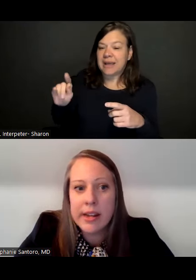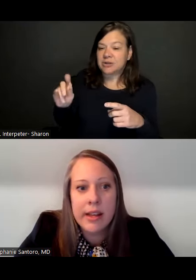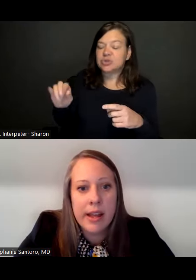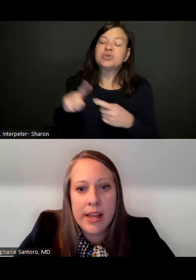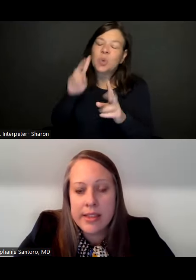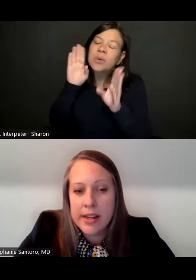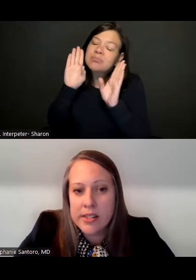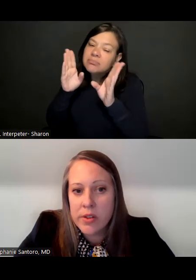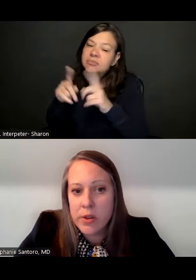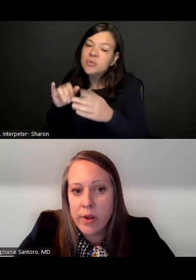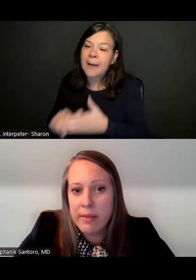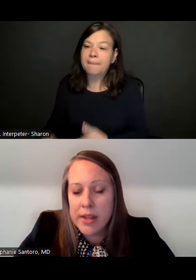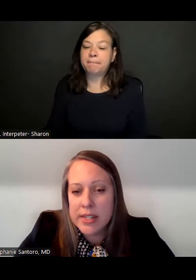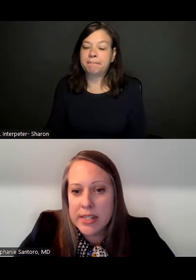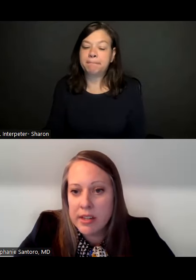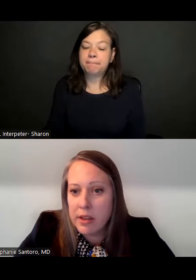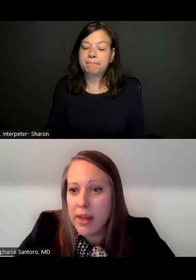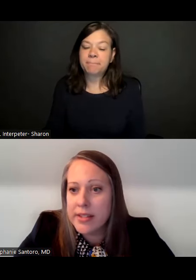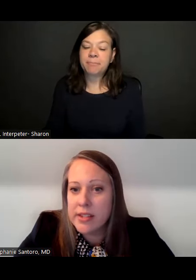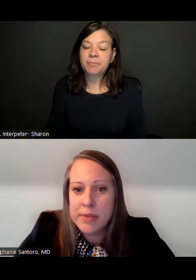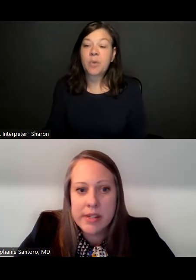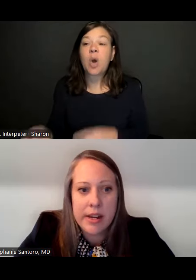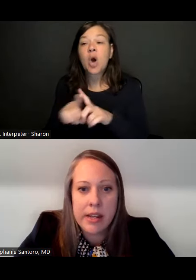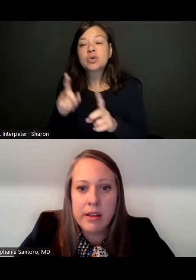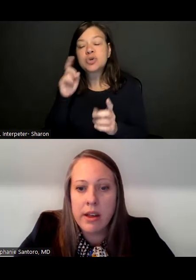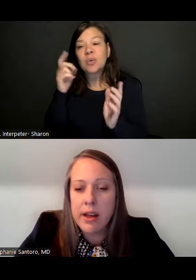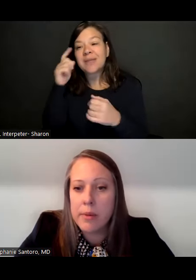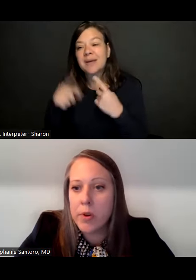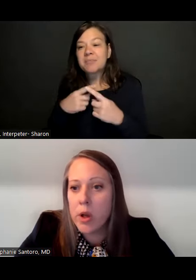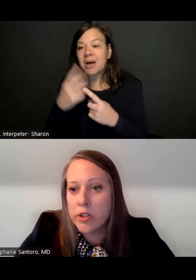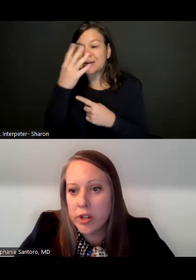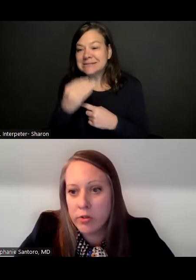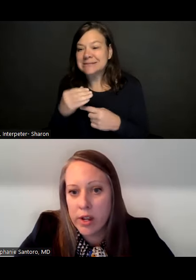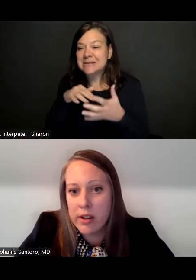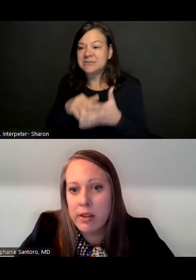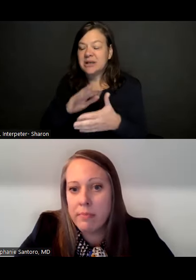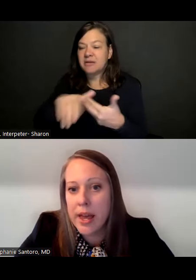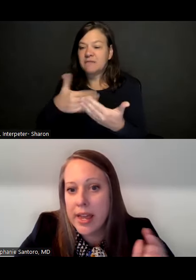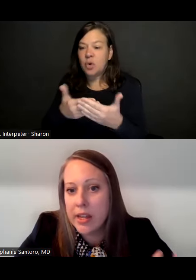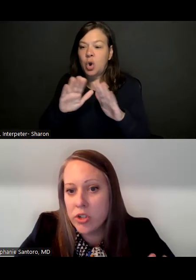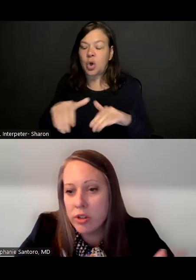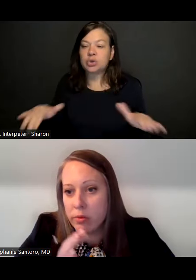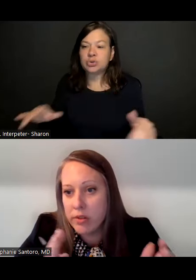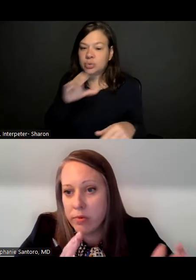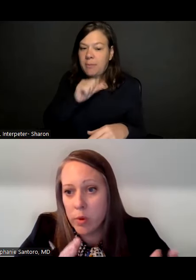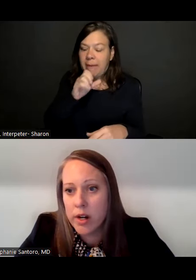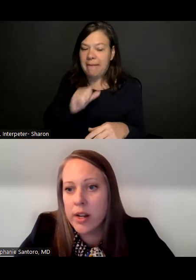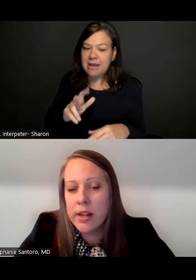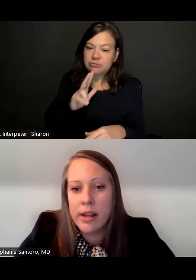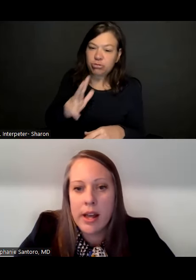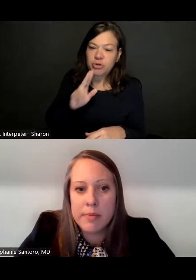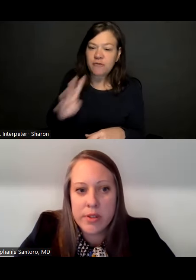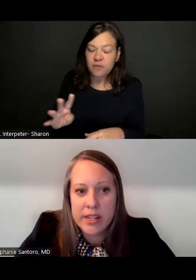that. And then it's also recommended to think about a sleep study for all children by age 3 to